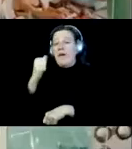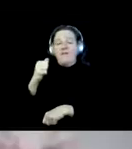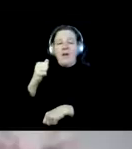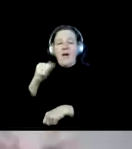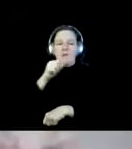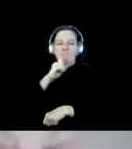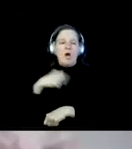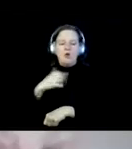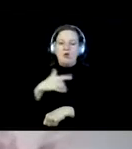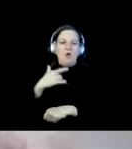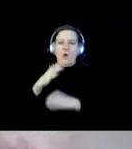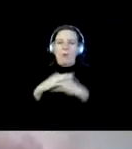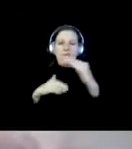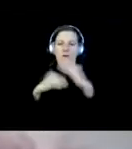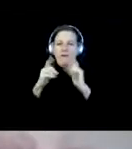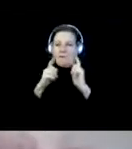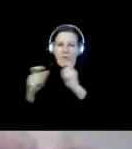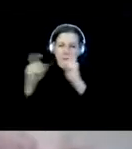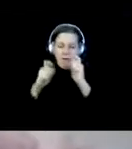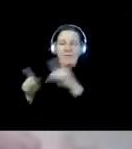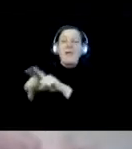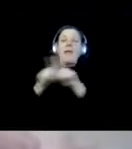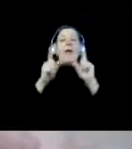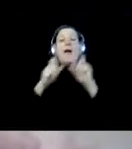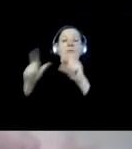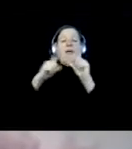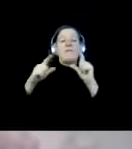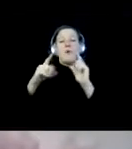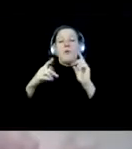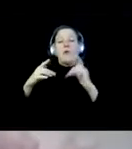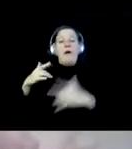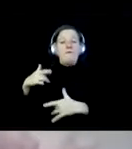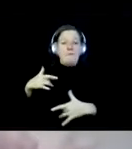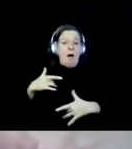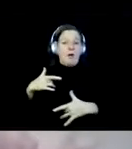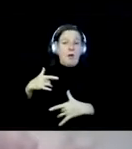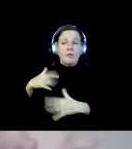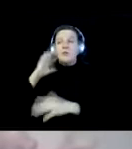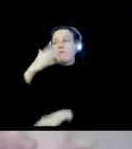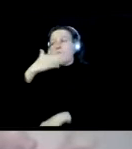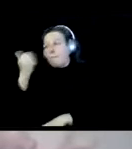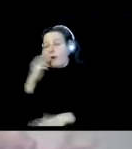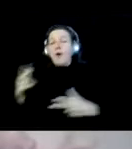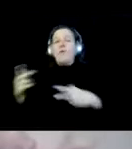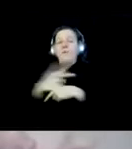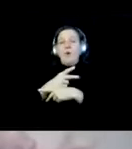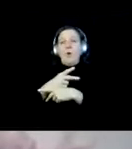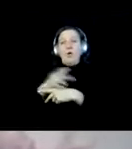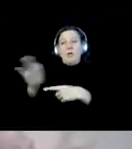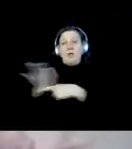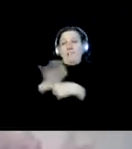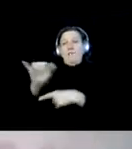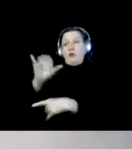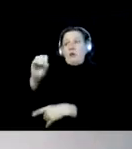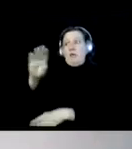photographed models who, for better or worse, function sort of like objects. I mean, maybe that's a bad thing to say,